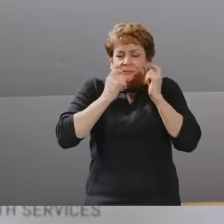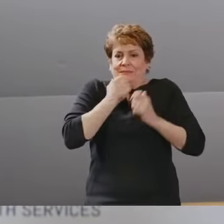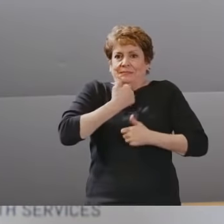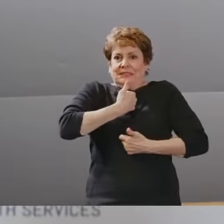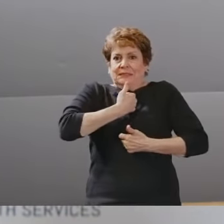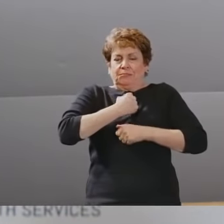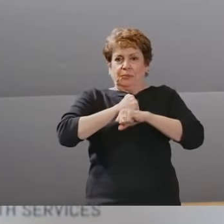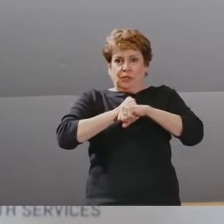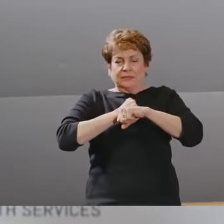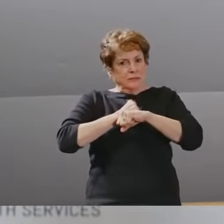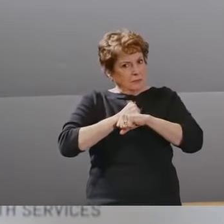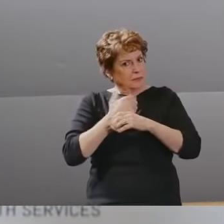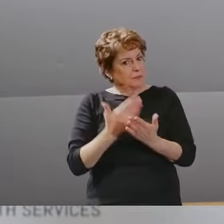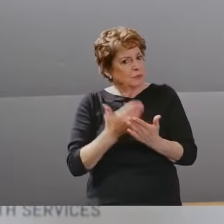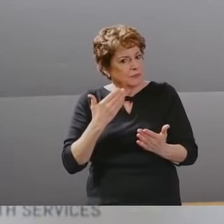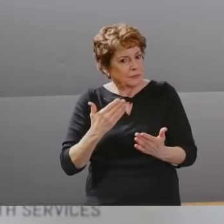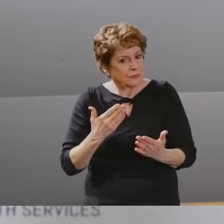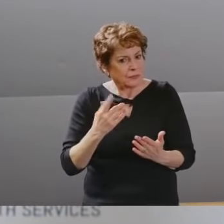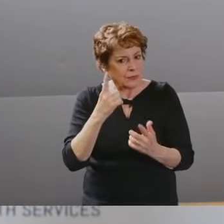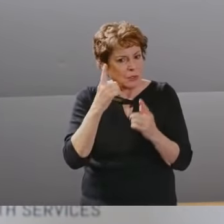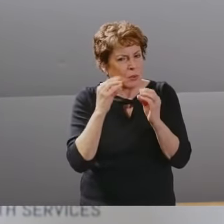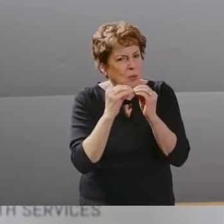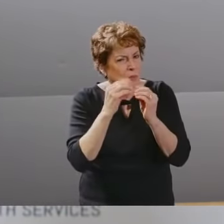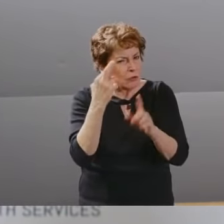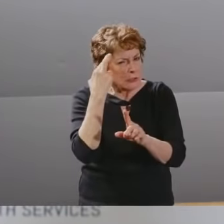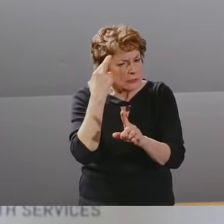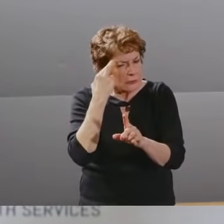more reason why you should wear a mask.